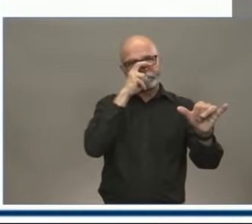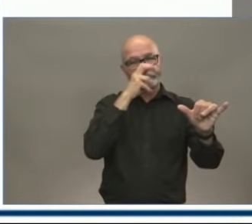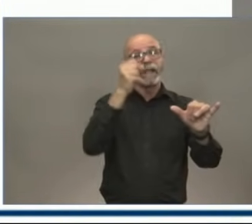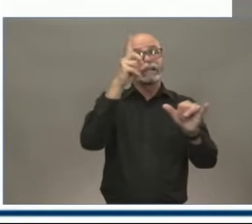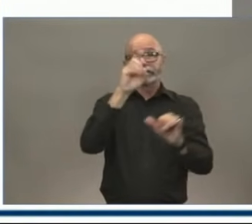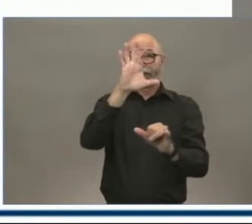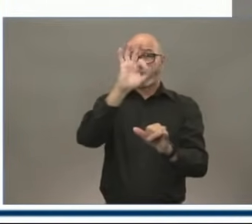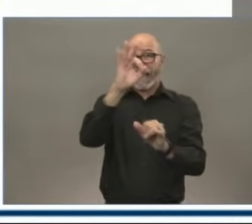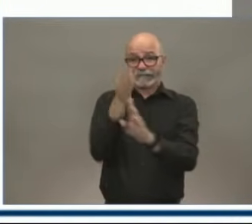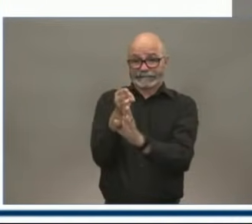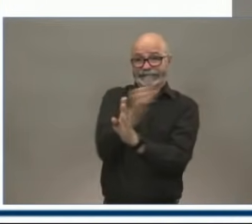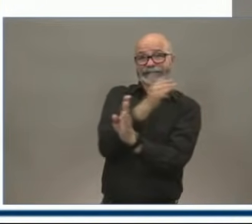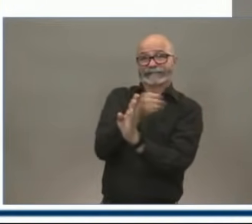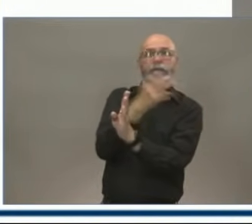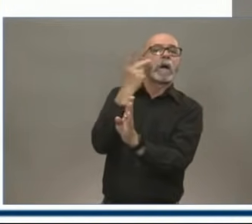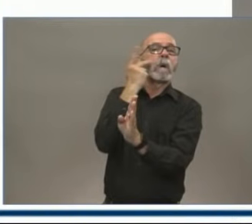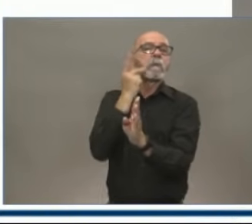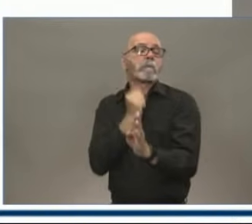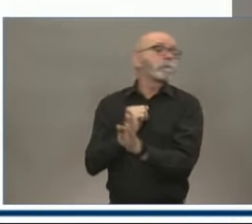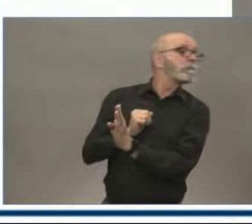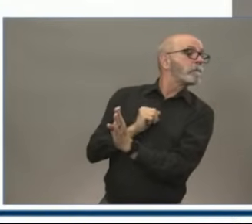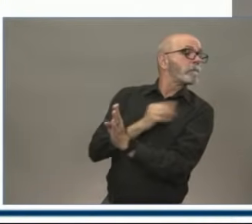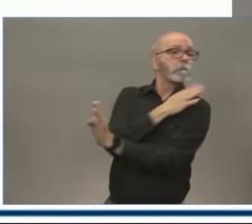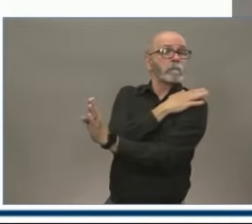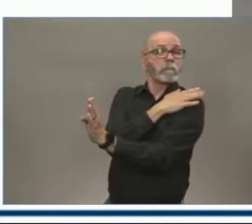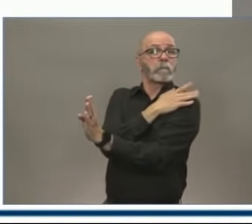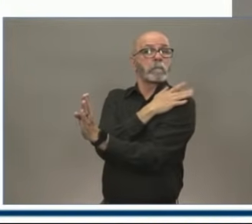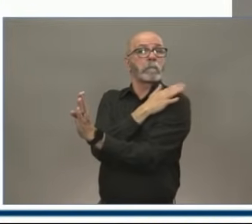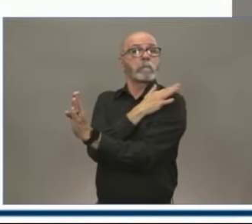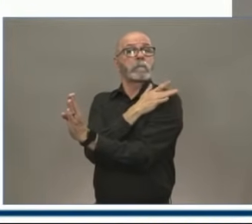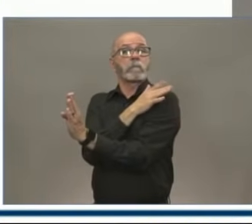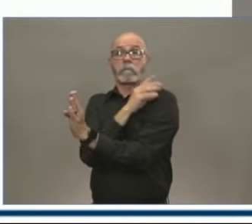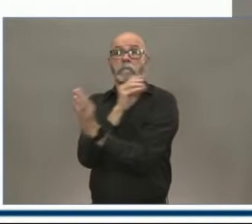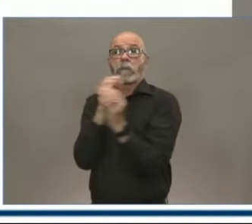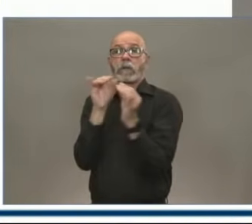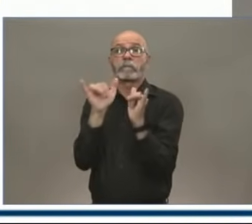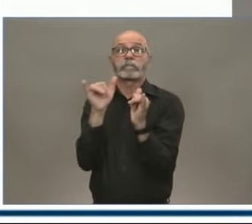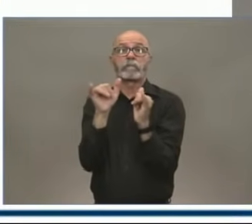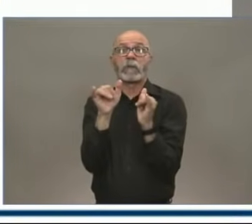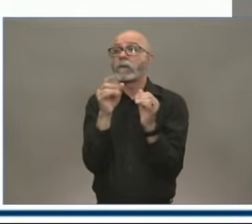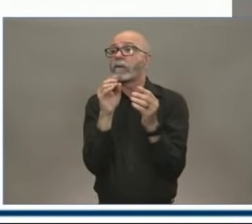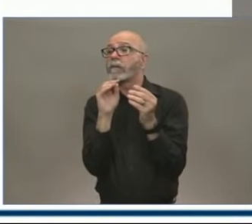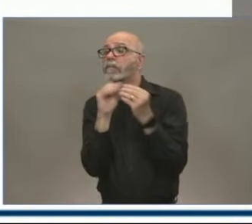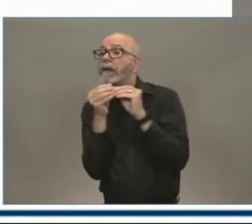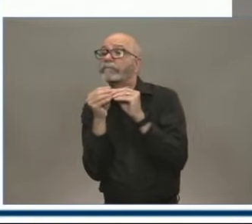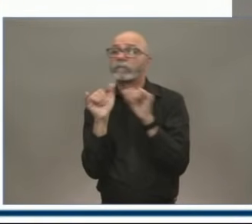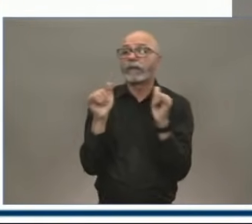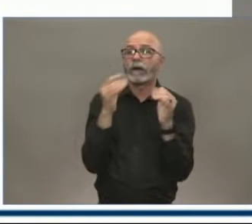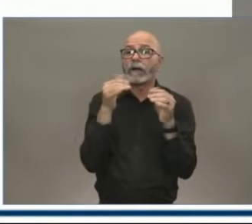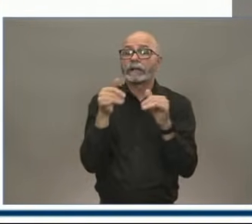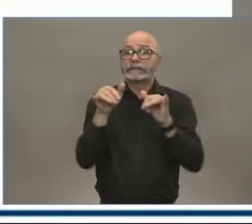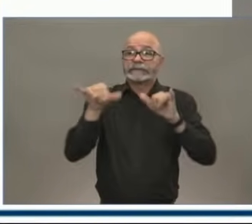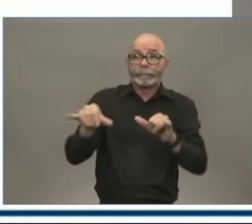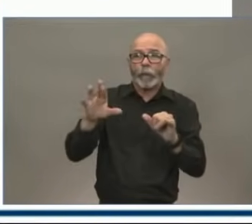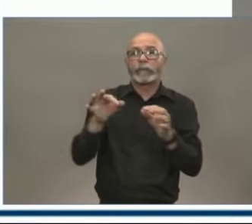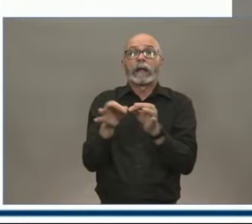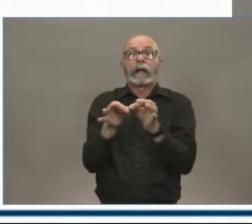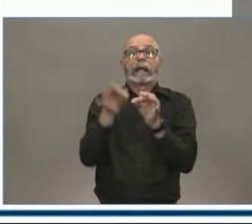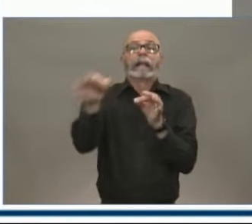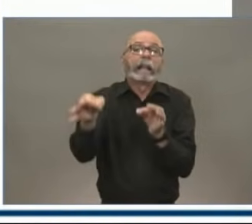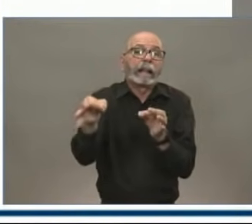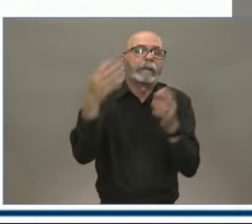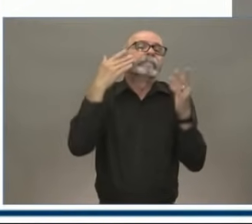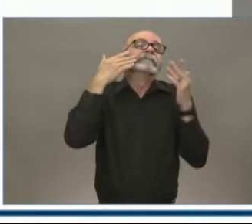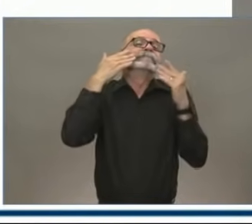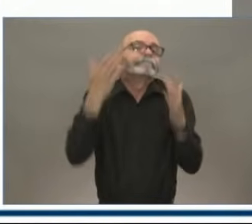different indicators, and we'll decide if we need to extend the measures, and if so, which measures might need to stay in